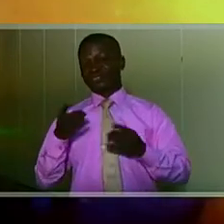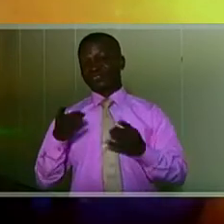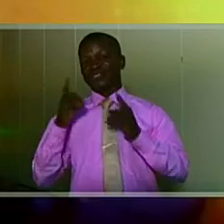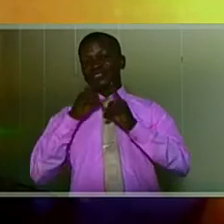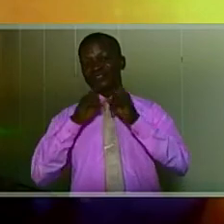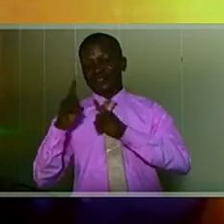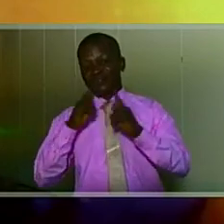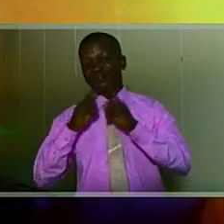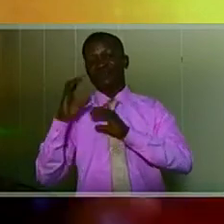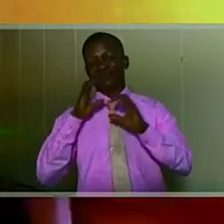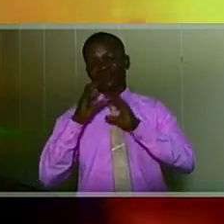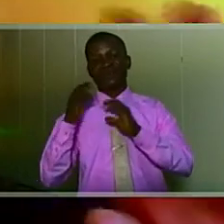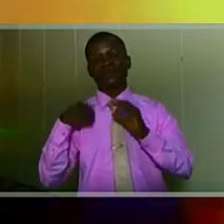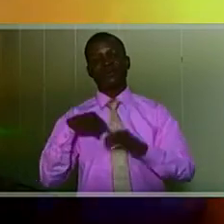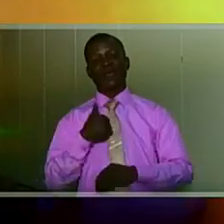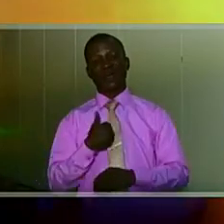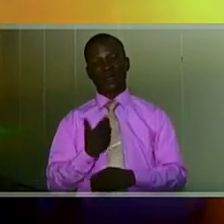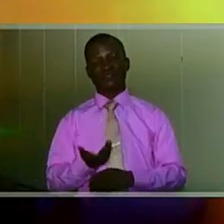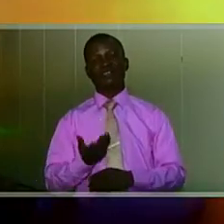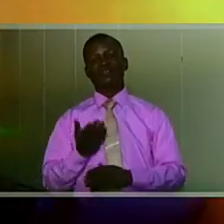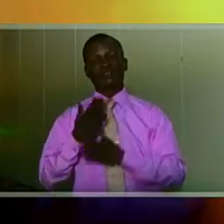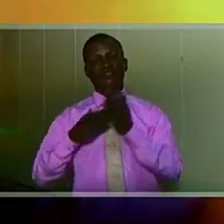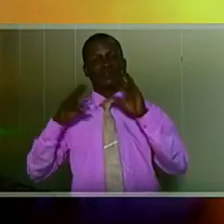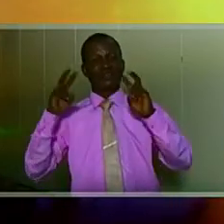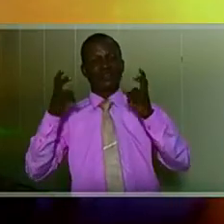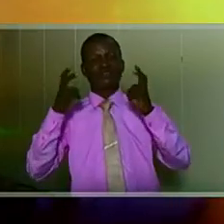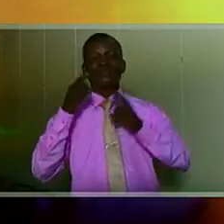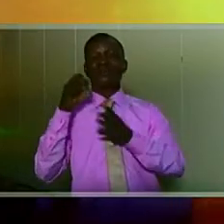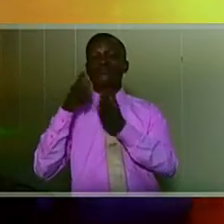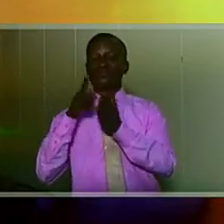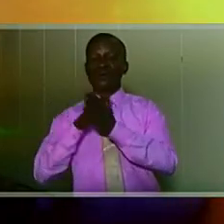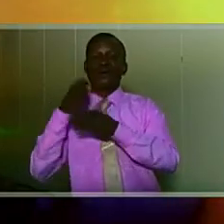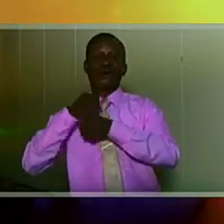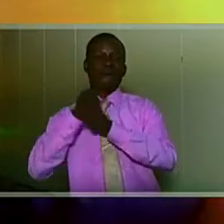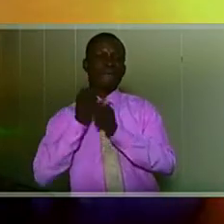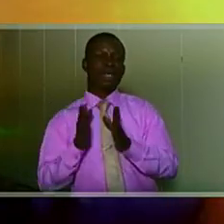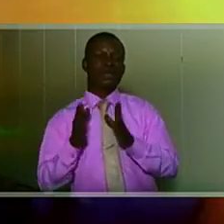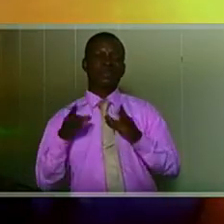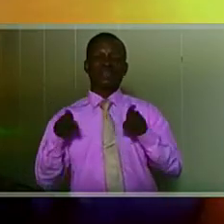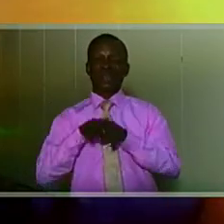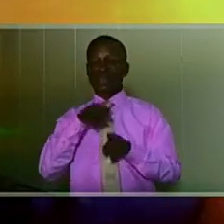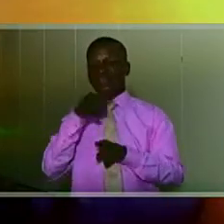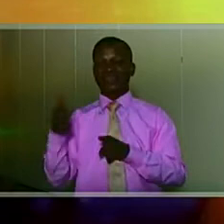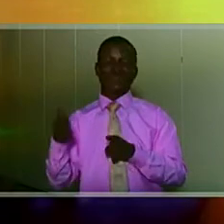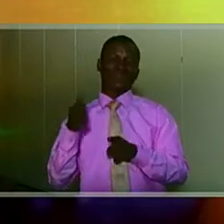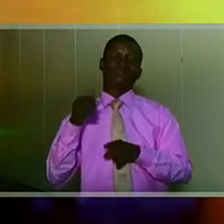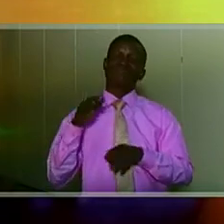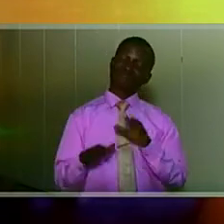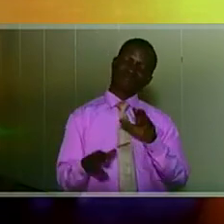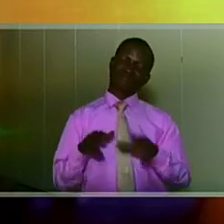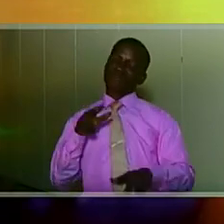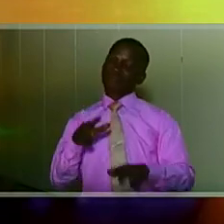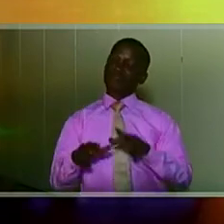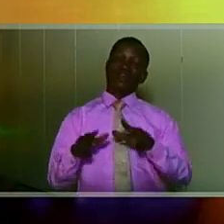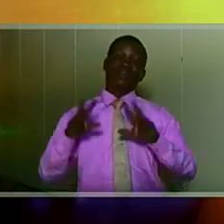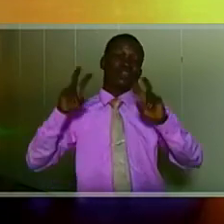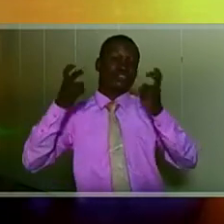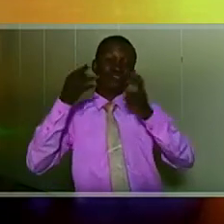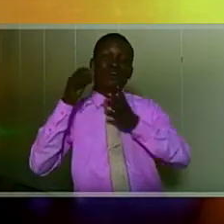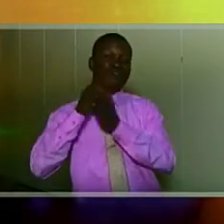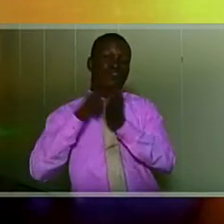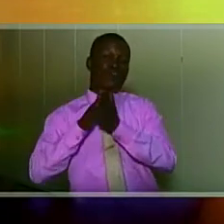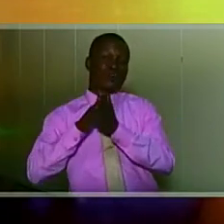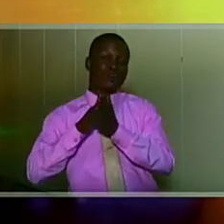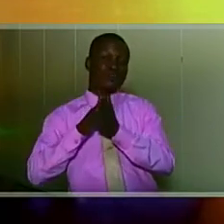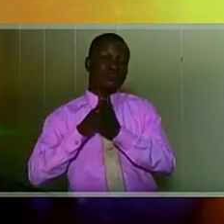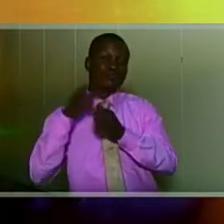conversation here are taking issue of legislation to be like a pedestrian and a walk. Issue of legislation is a very